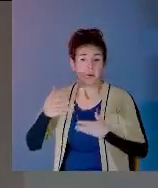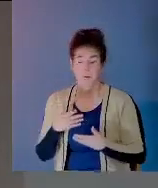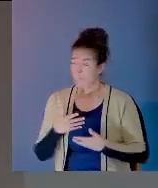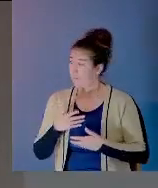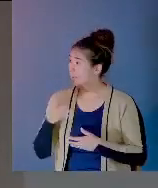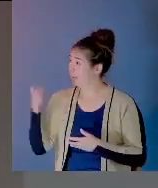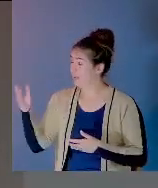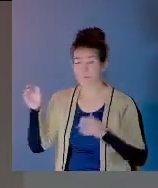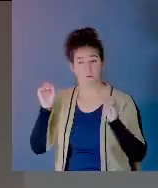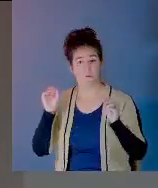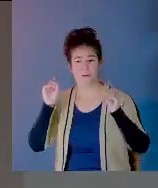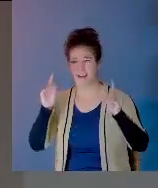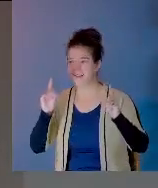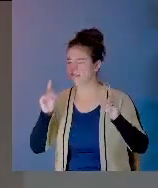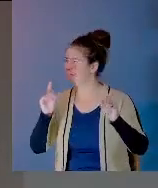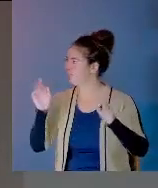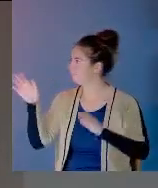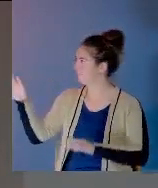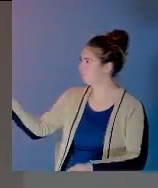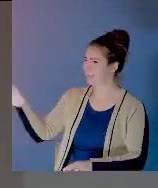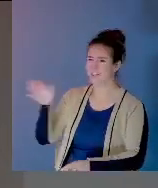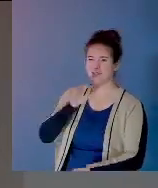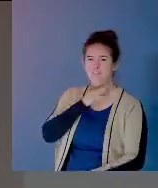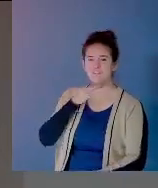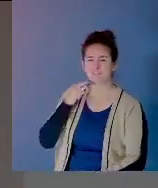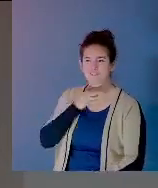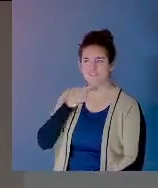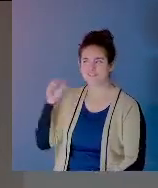Okay, does John look nervous that I'm up here?